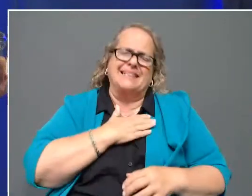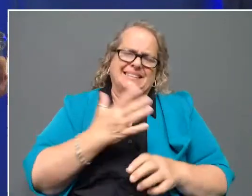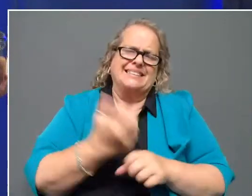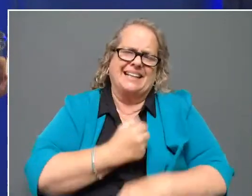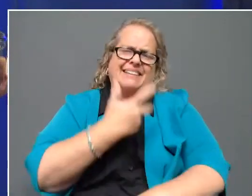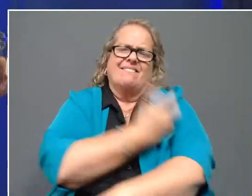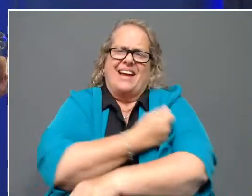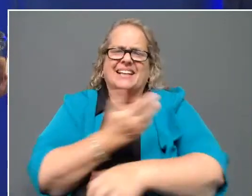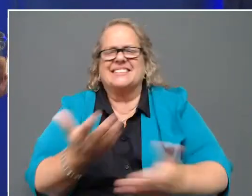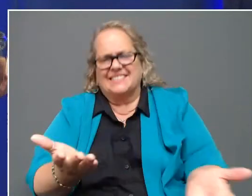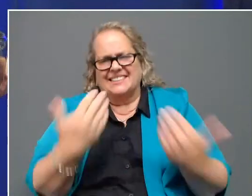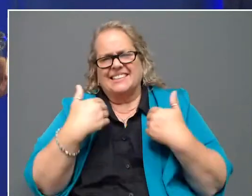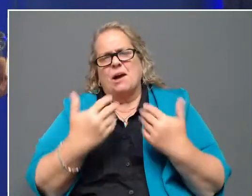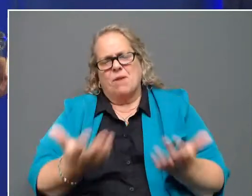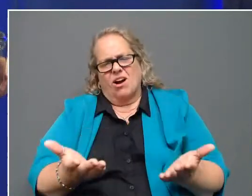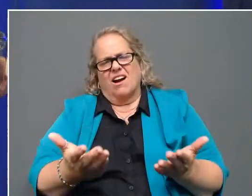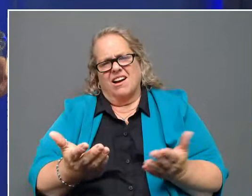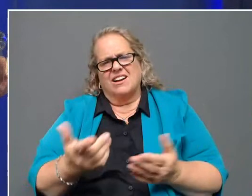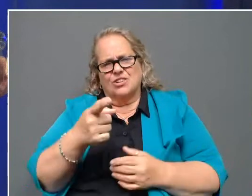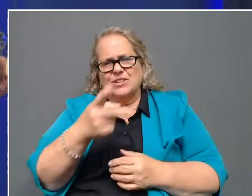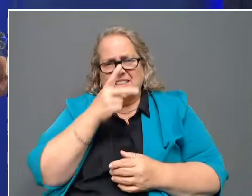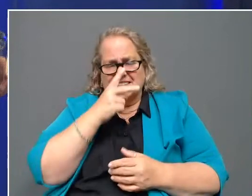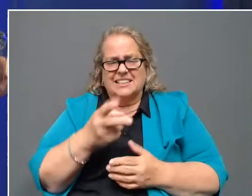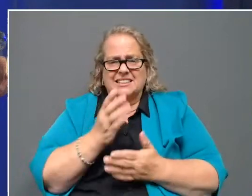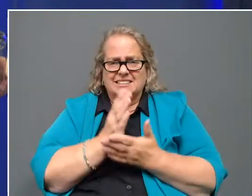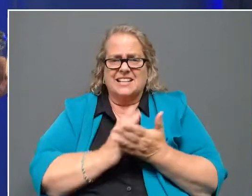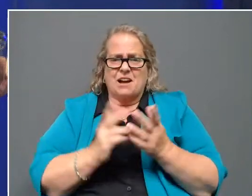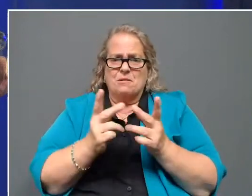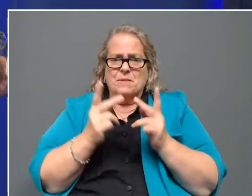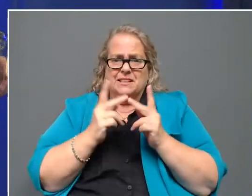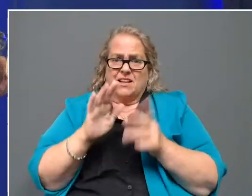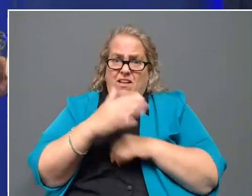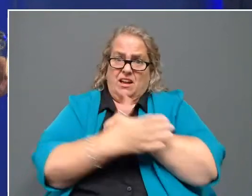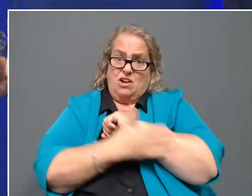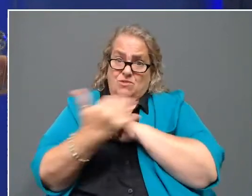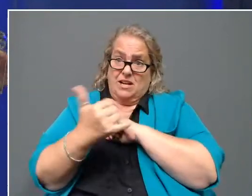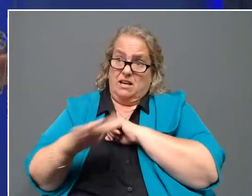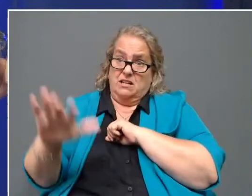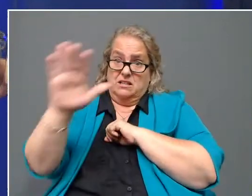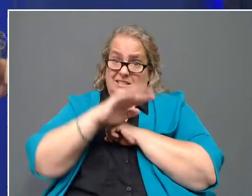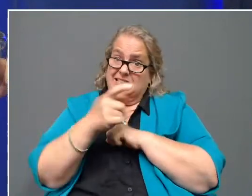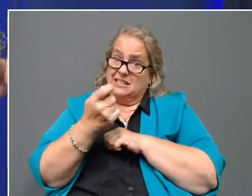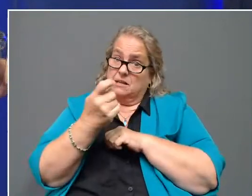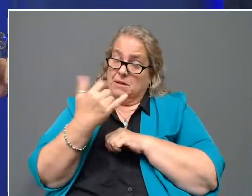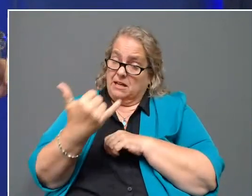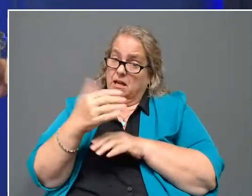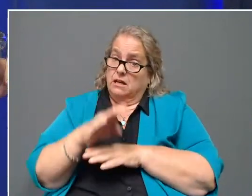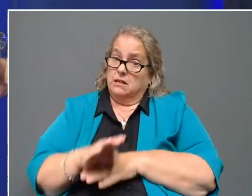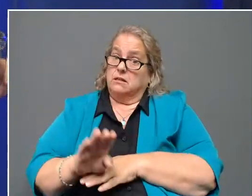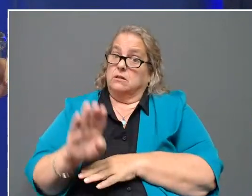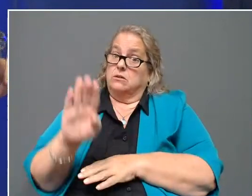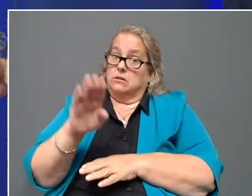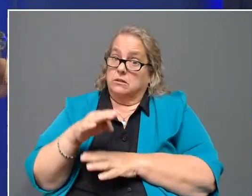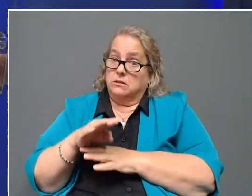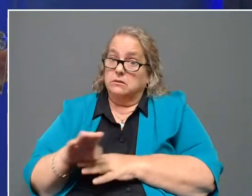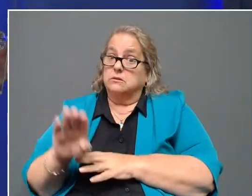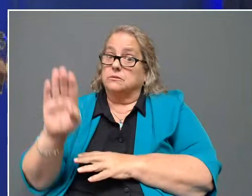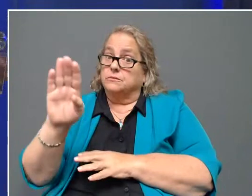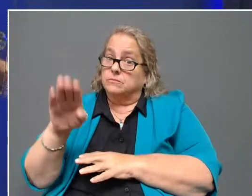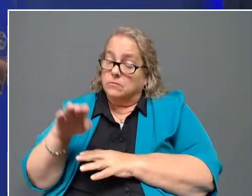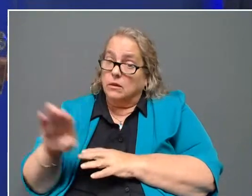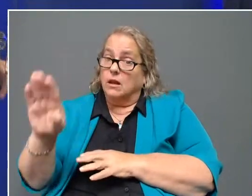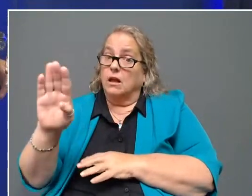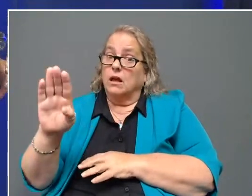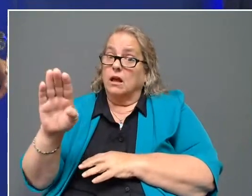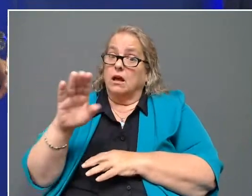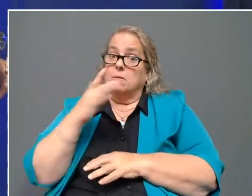mean, you're seeing some places of the country right now that are going through their own mini version of the pandemic again because people have